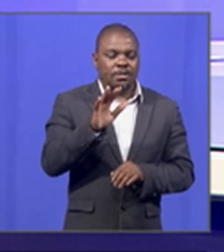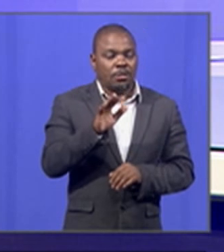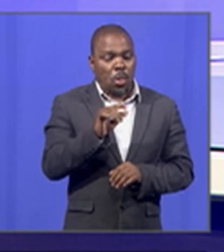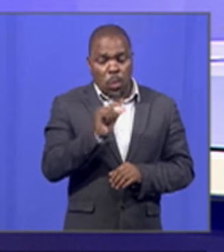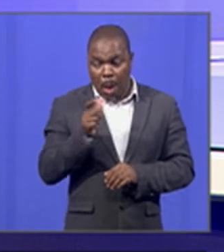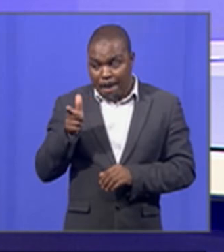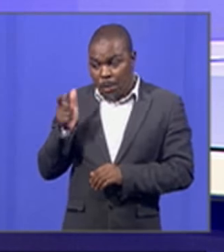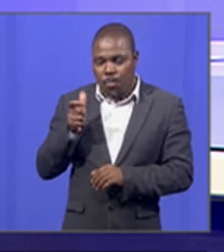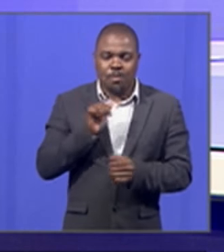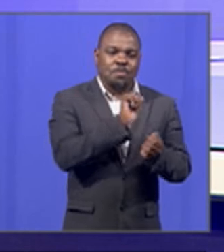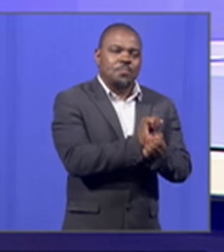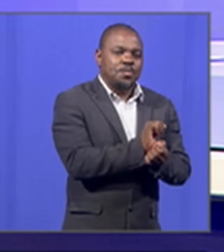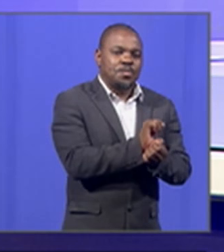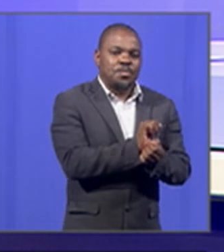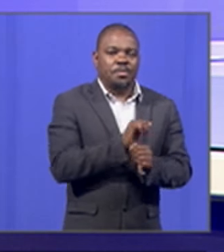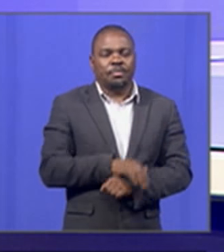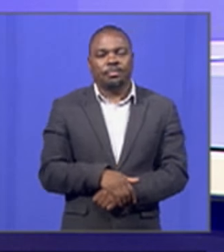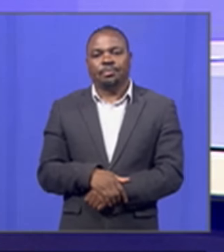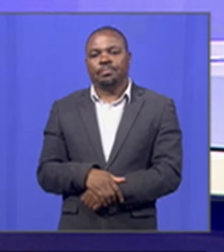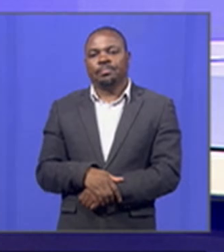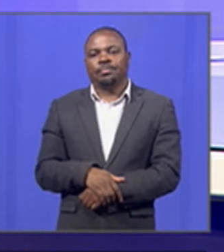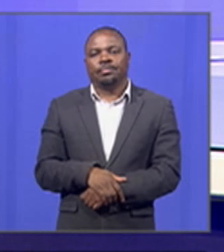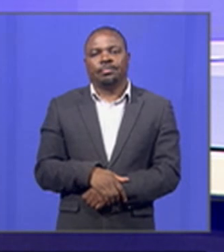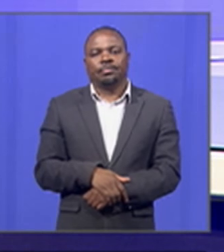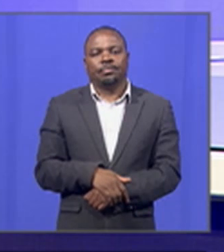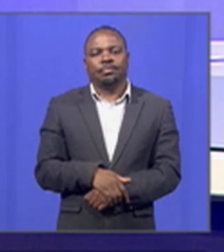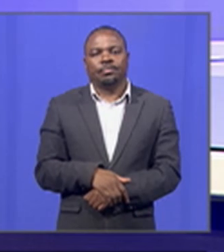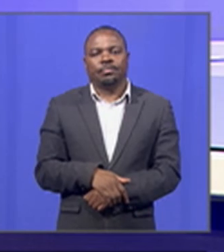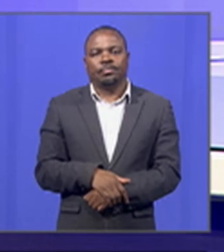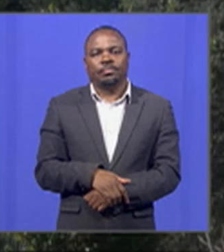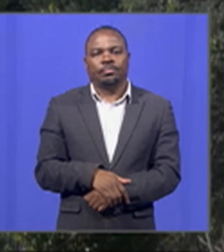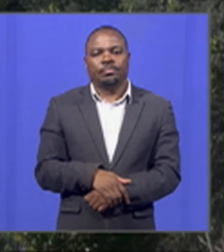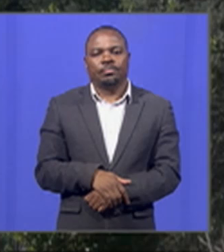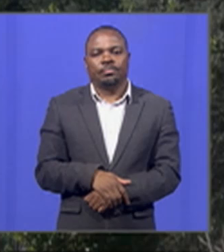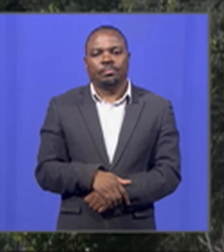diiri tše mmalwa morago ga tiragalo ye.